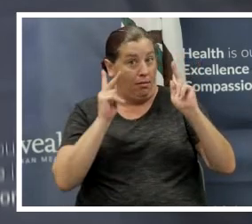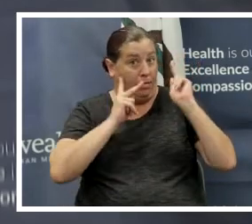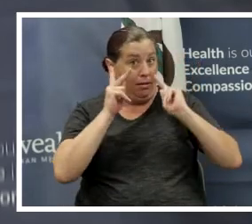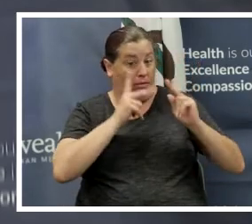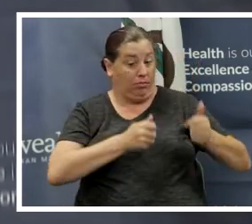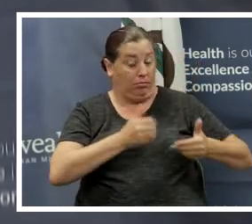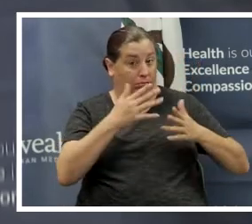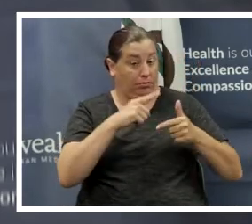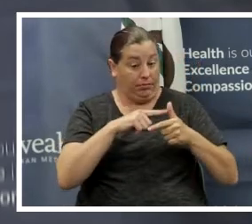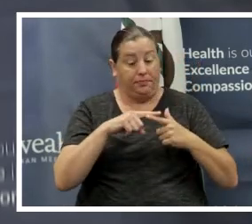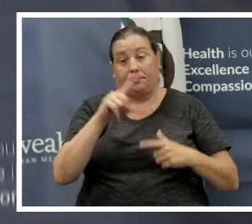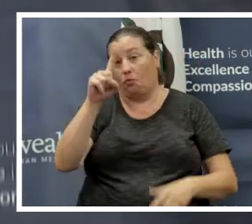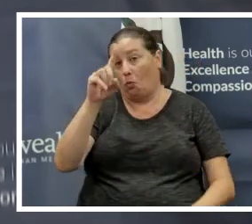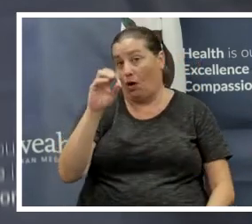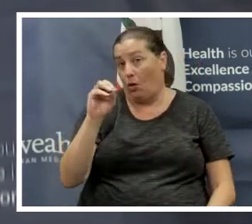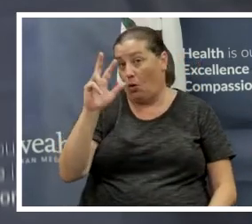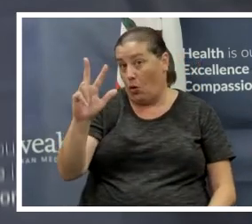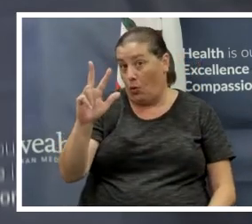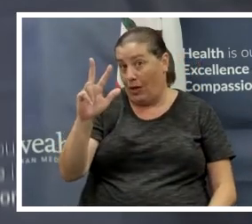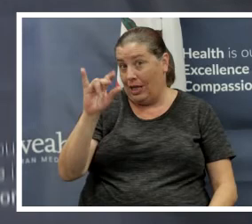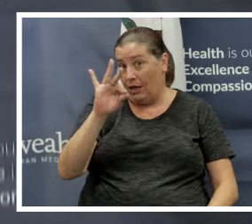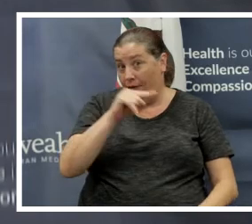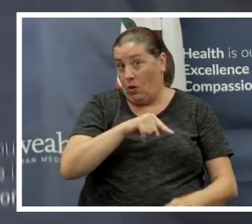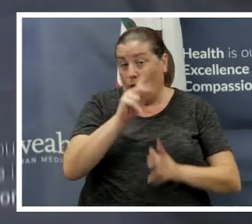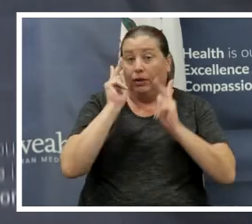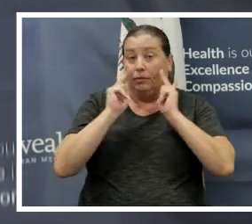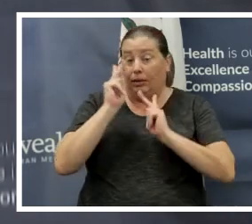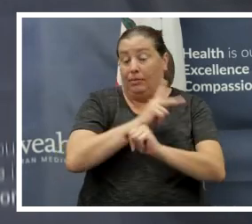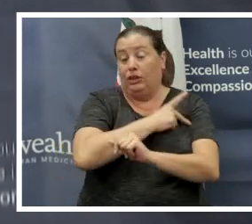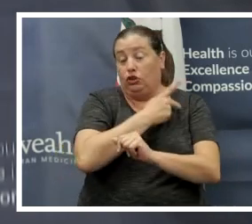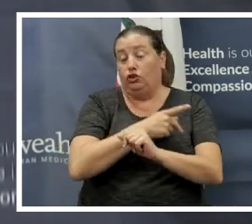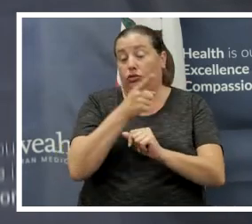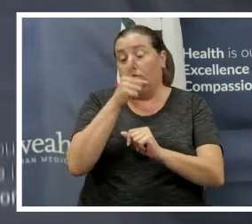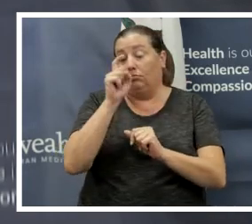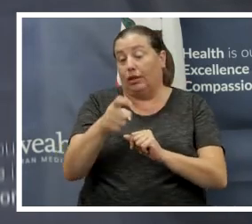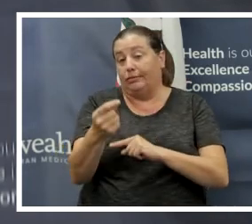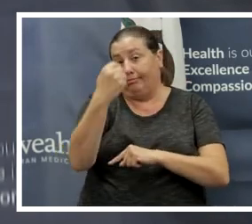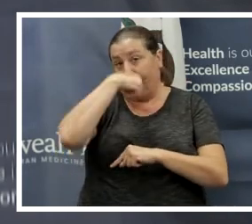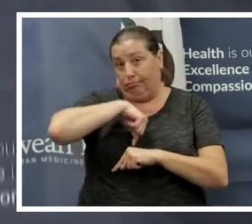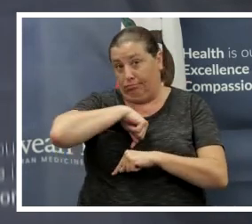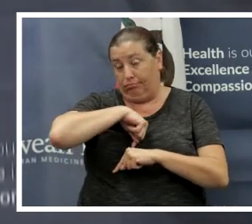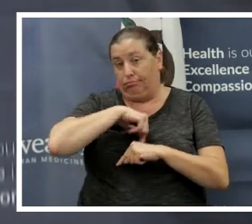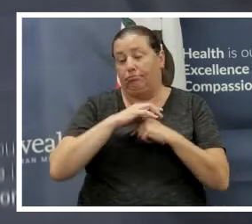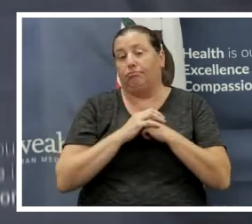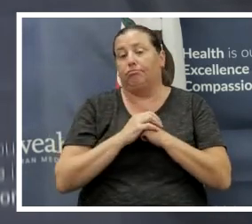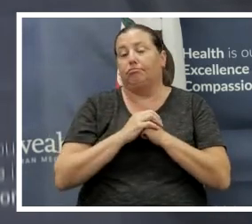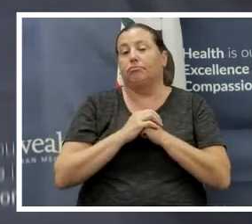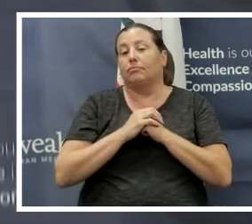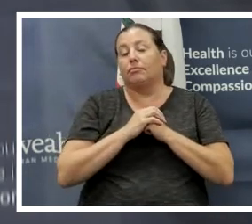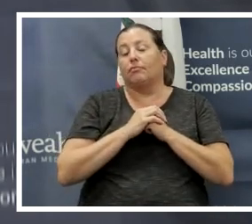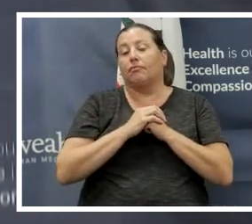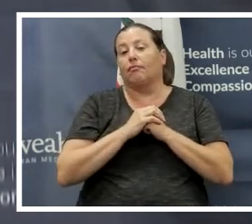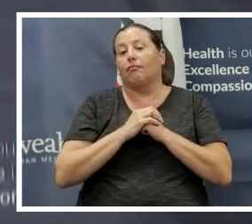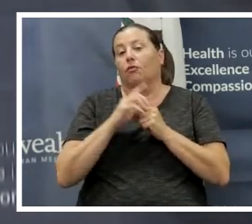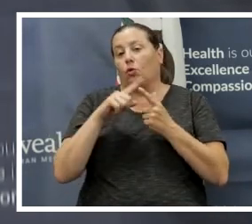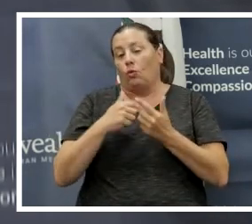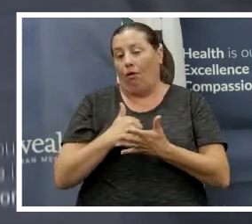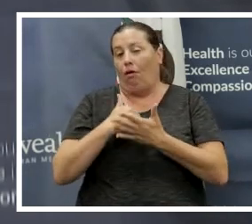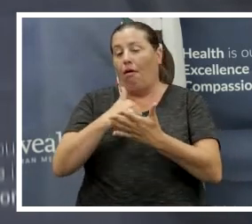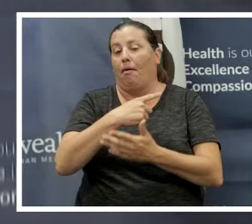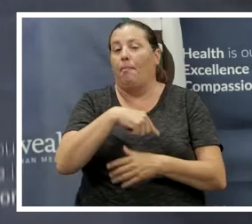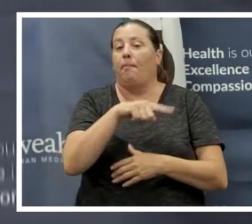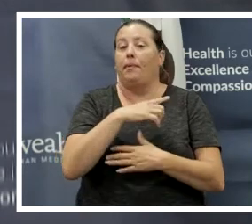beginning, 103 of them required intubation, meaning they had to go on a ventilator to help them